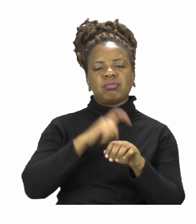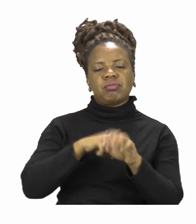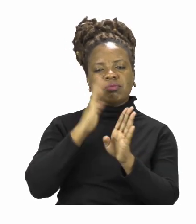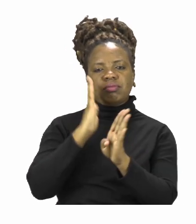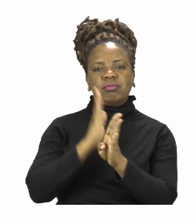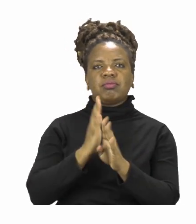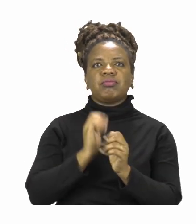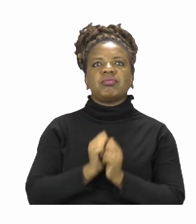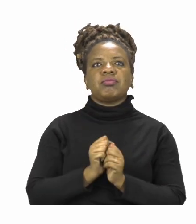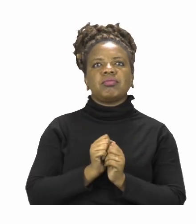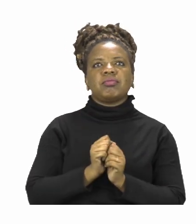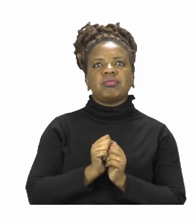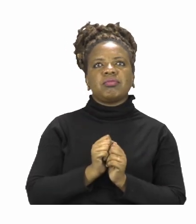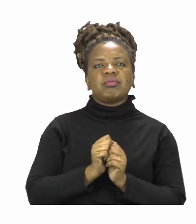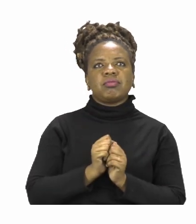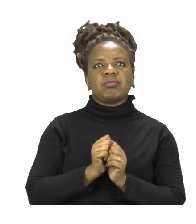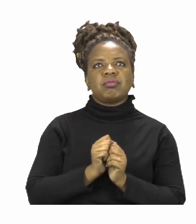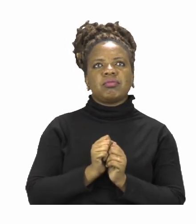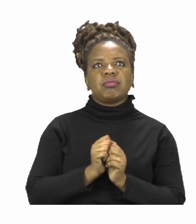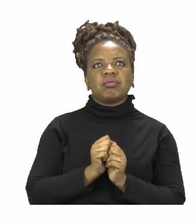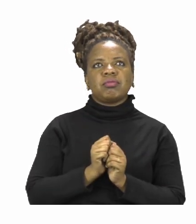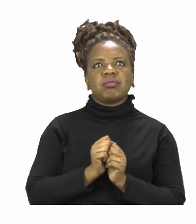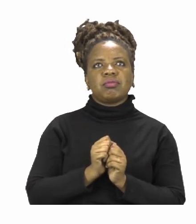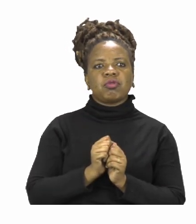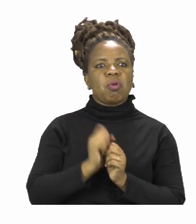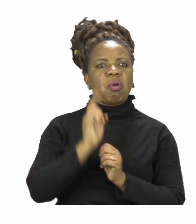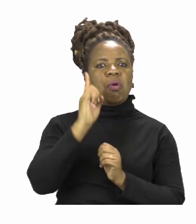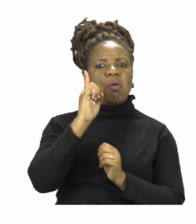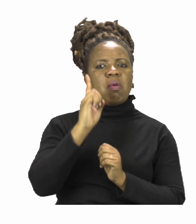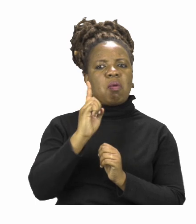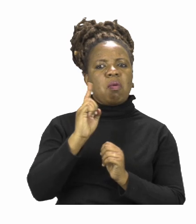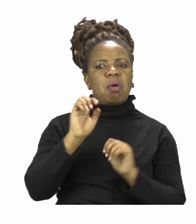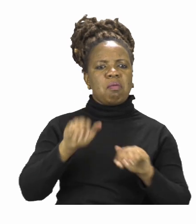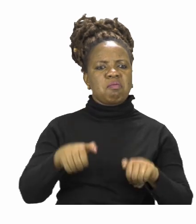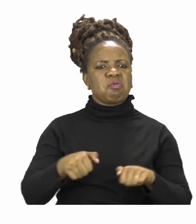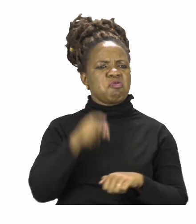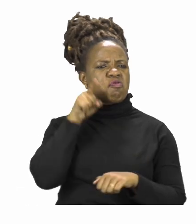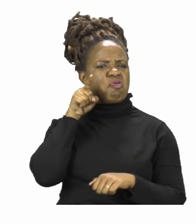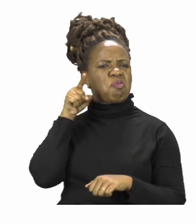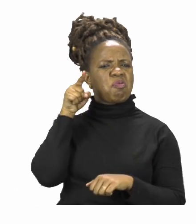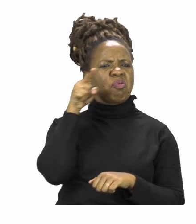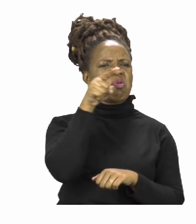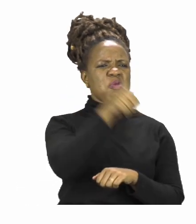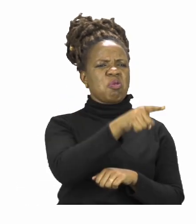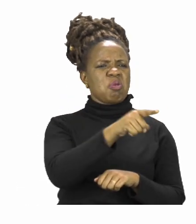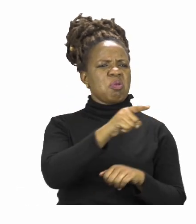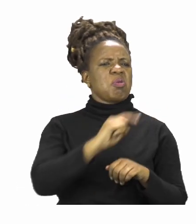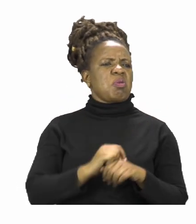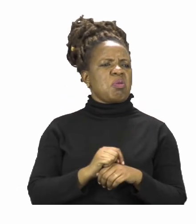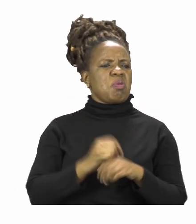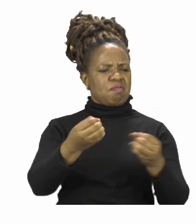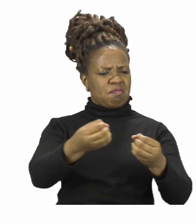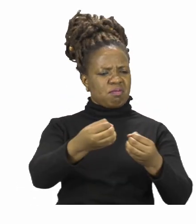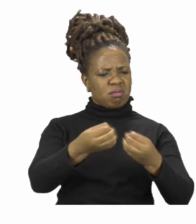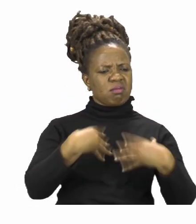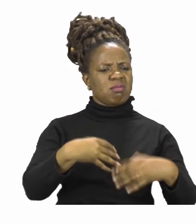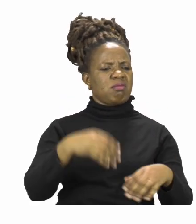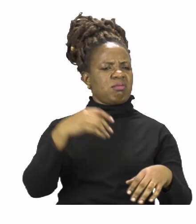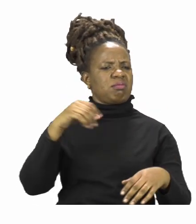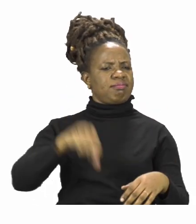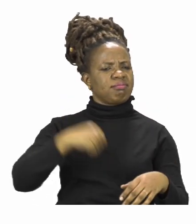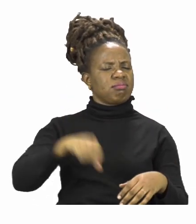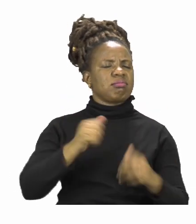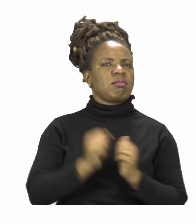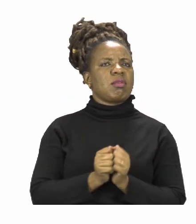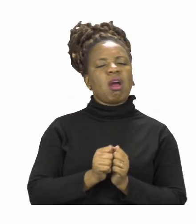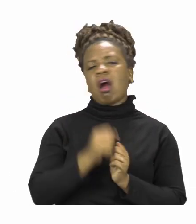You will make us all sick, said one of the boys. No, that will not happen.